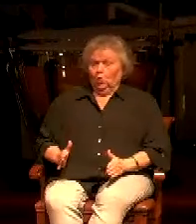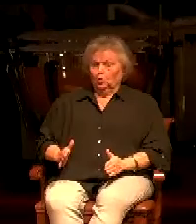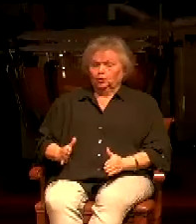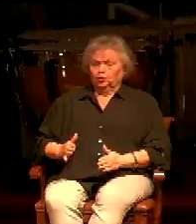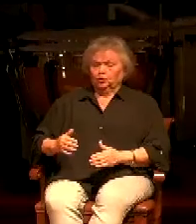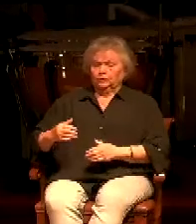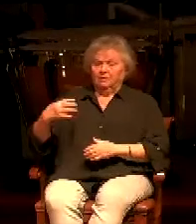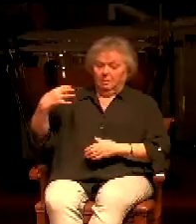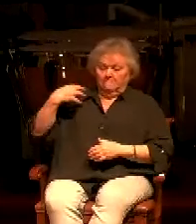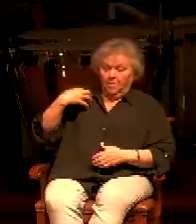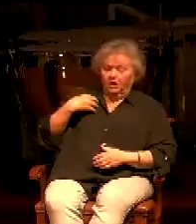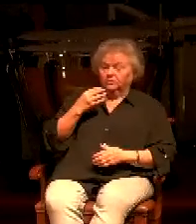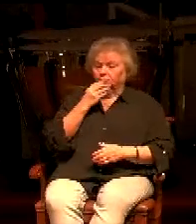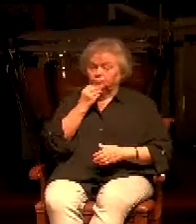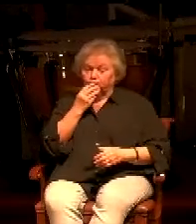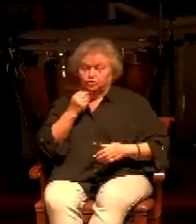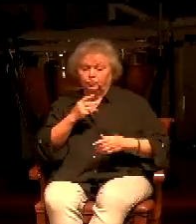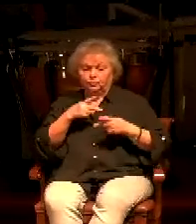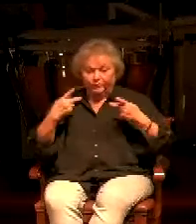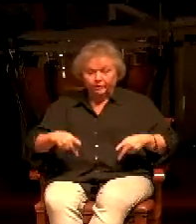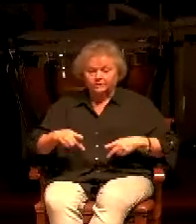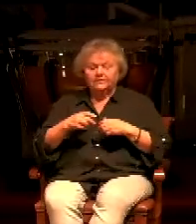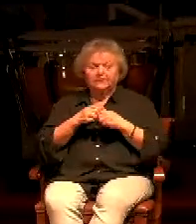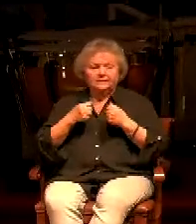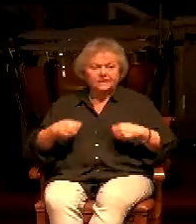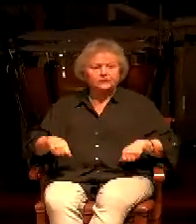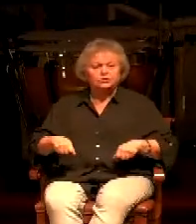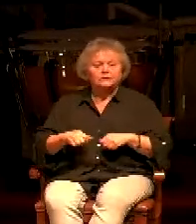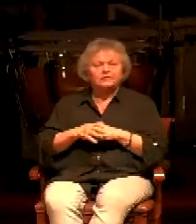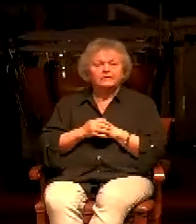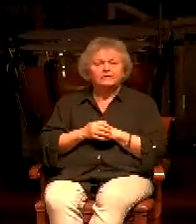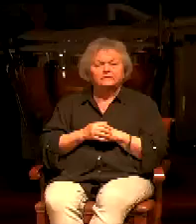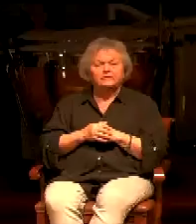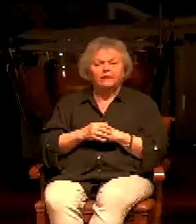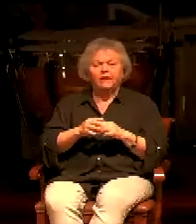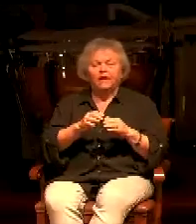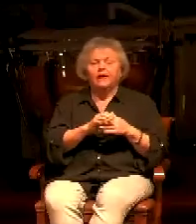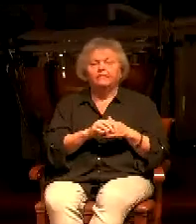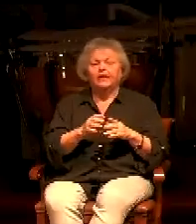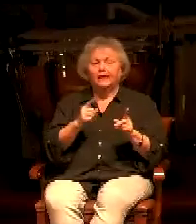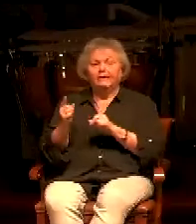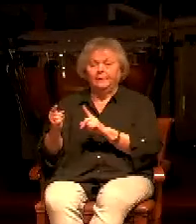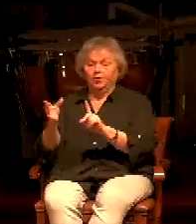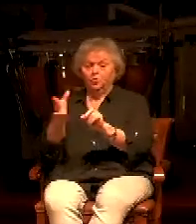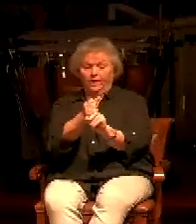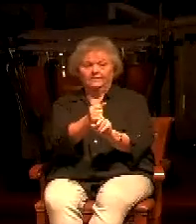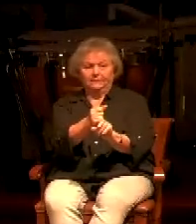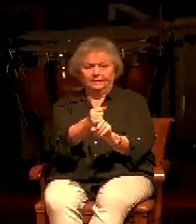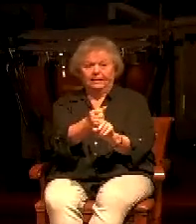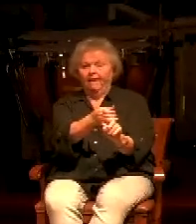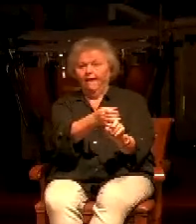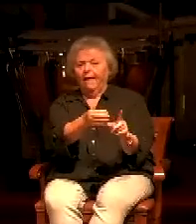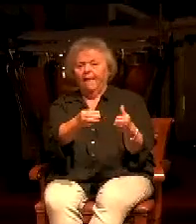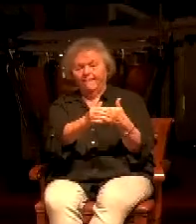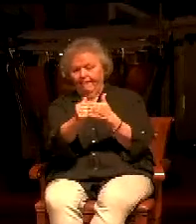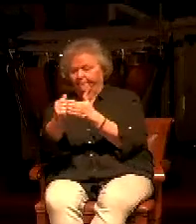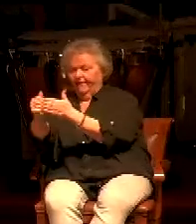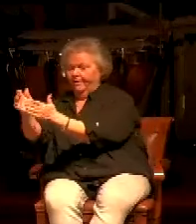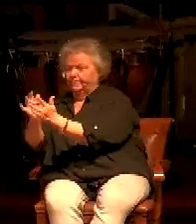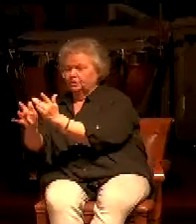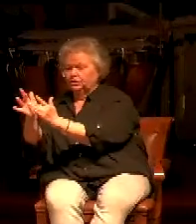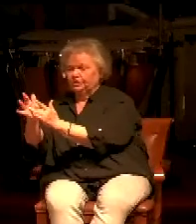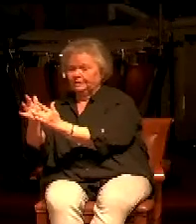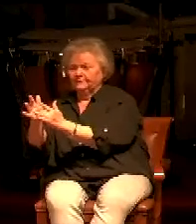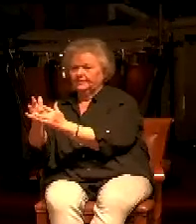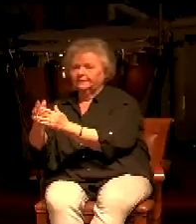of the Jews arrested Jesus and bound him. First they led him to Annas, for he was the father-in-law of Caiaphas, who was the high priest that